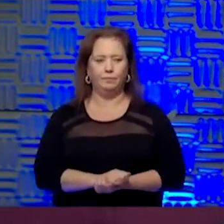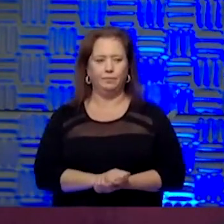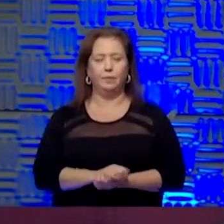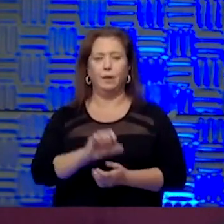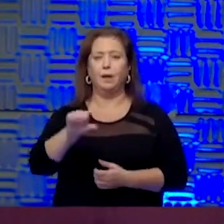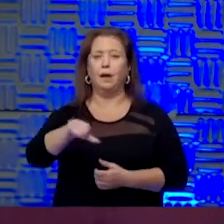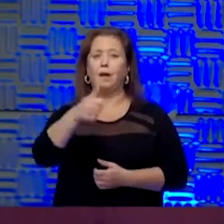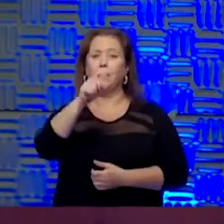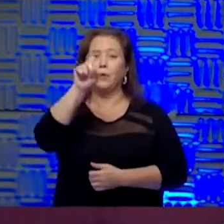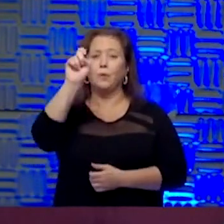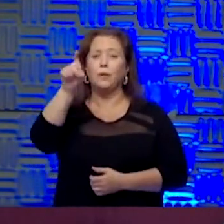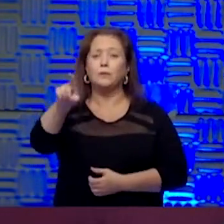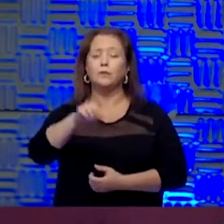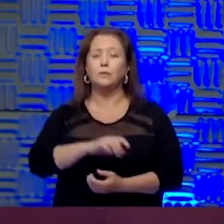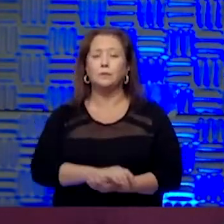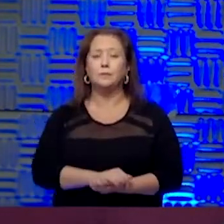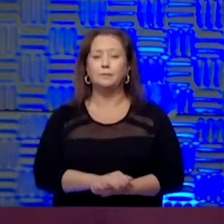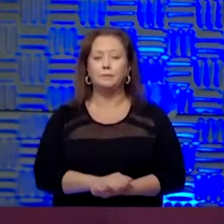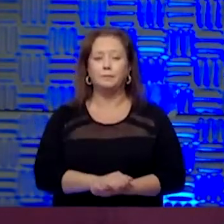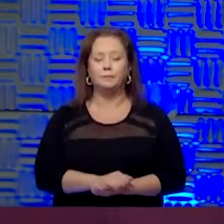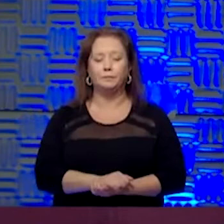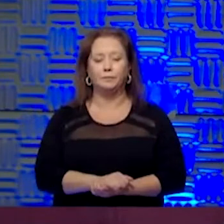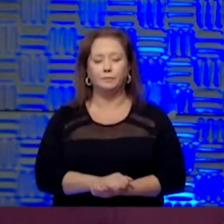Other questions?